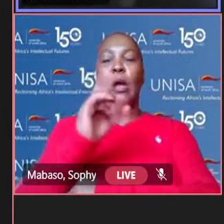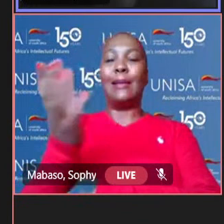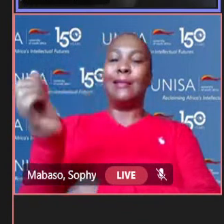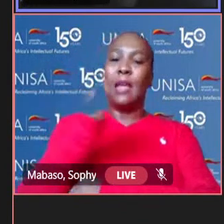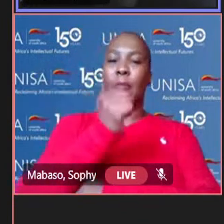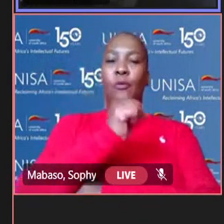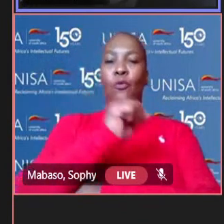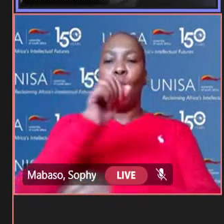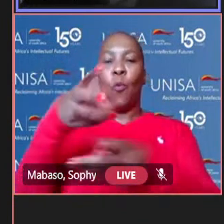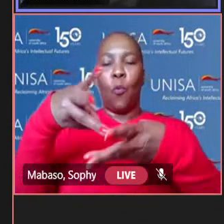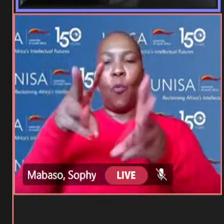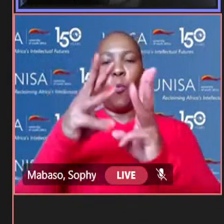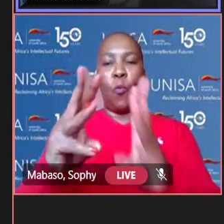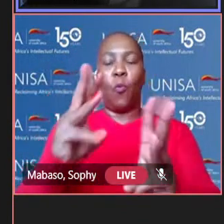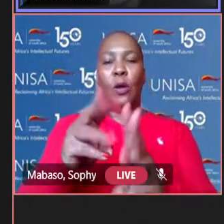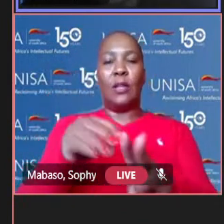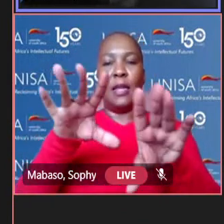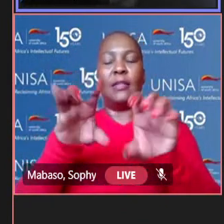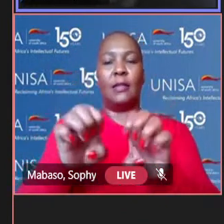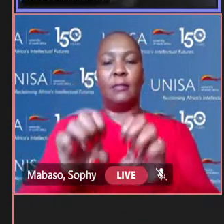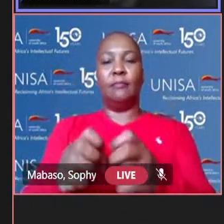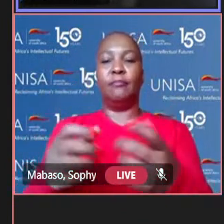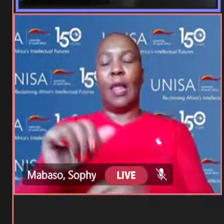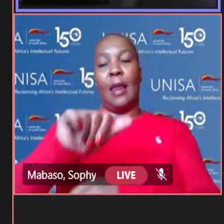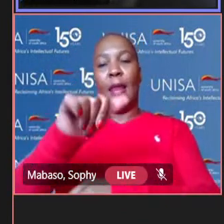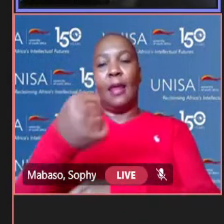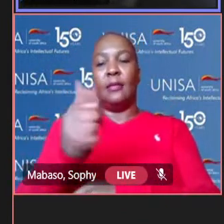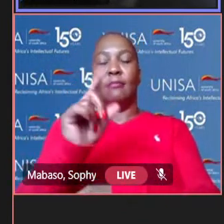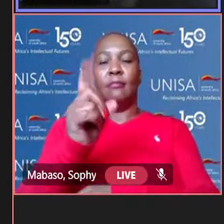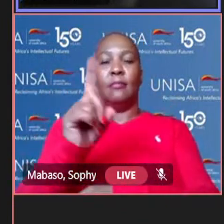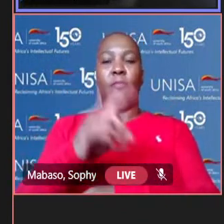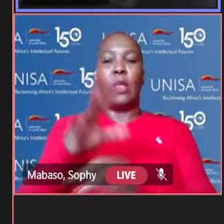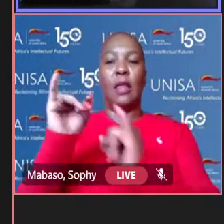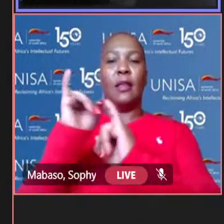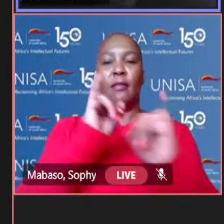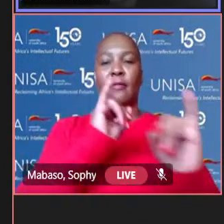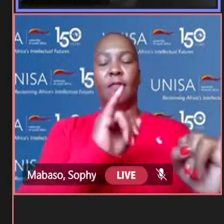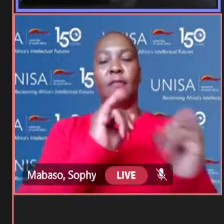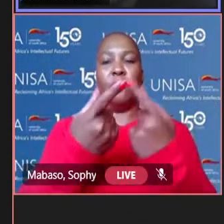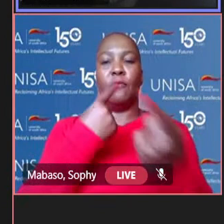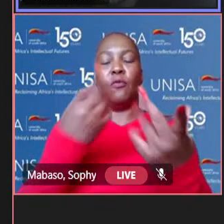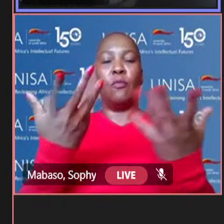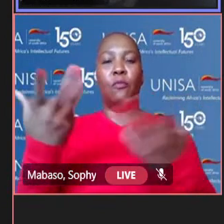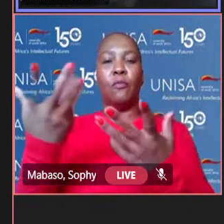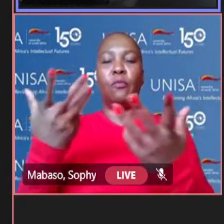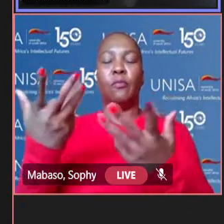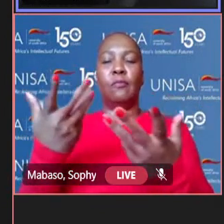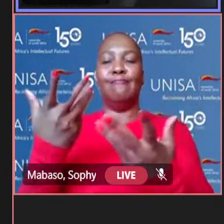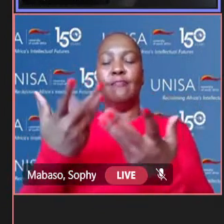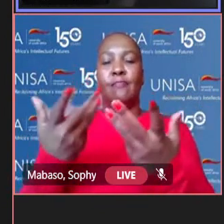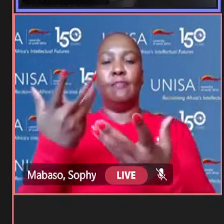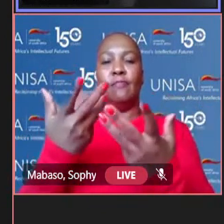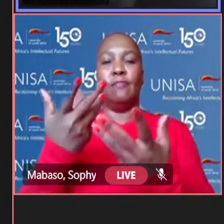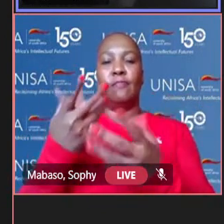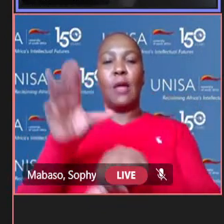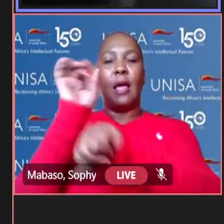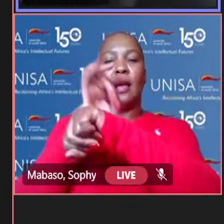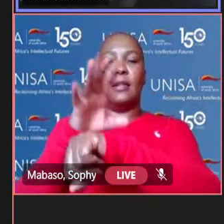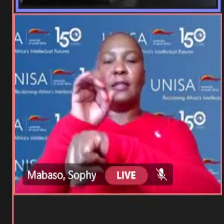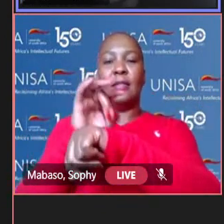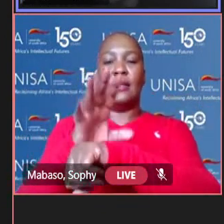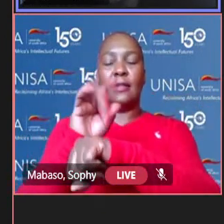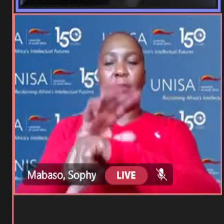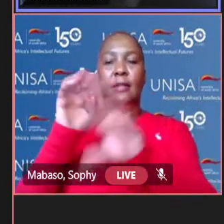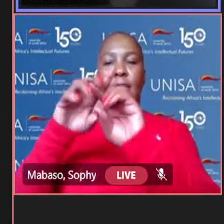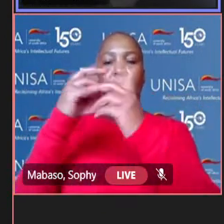in terms of exams. All right, so next we're going to invite our colleagues from the counseling unit, and they're going to